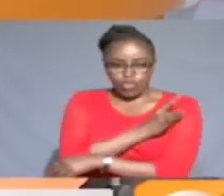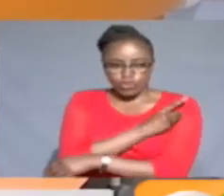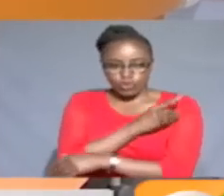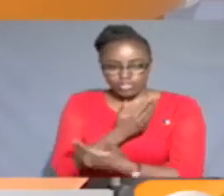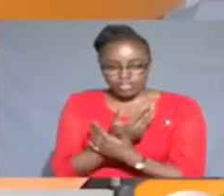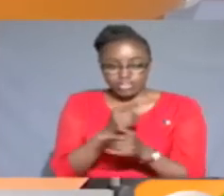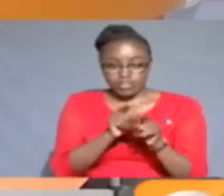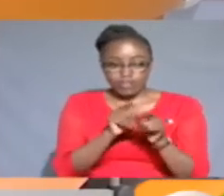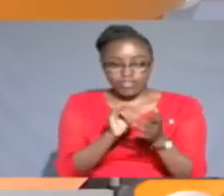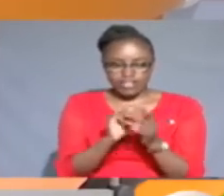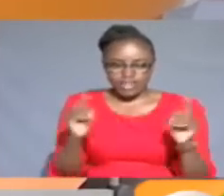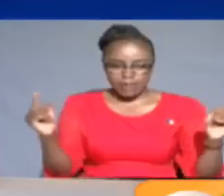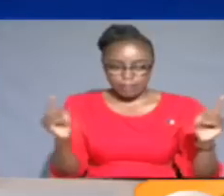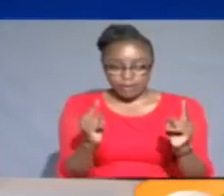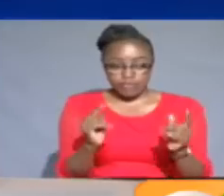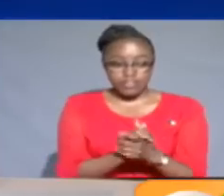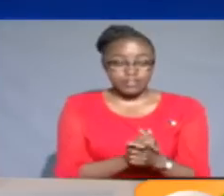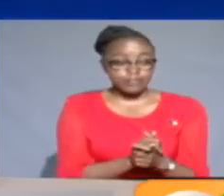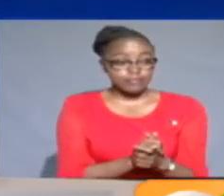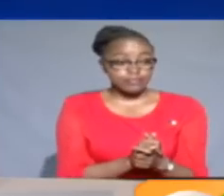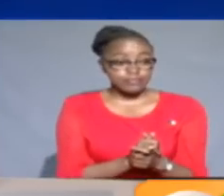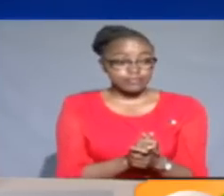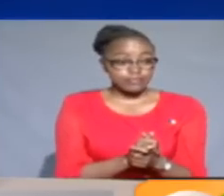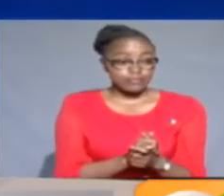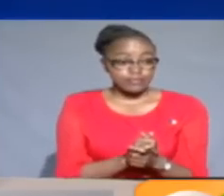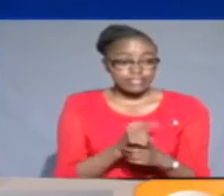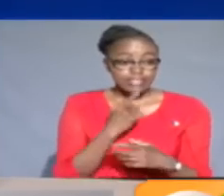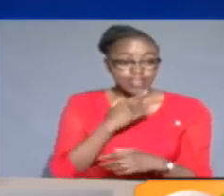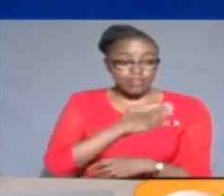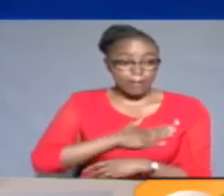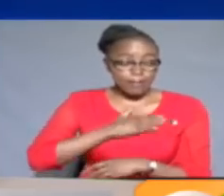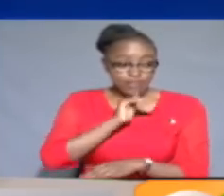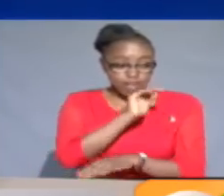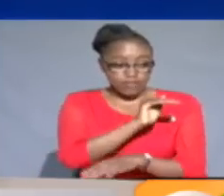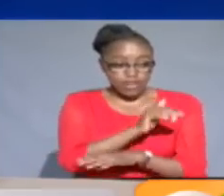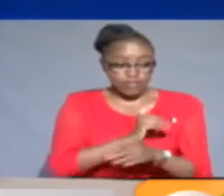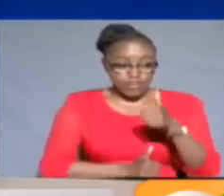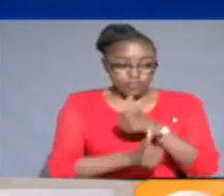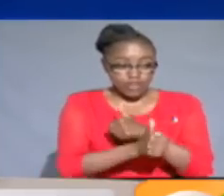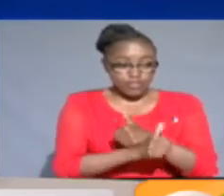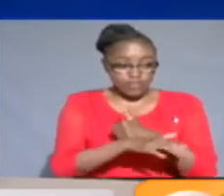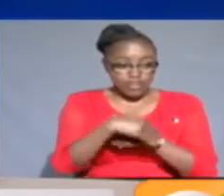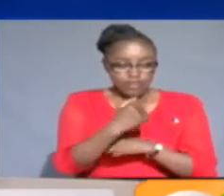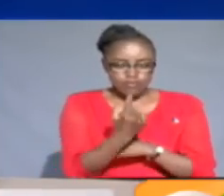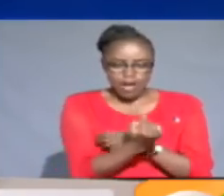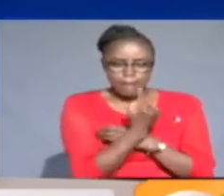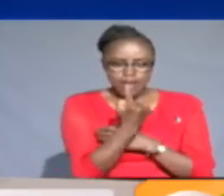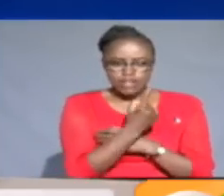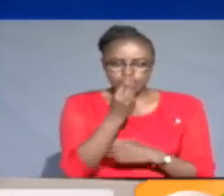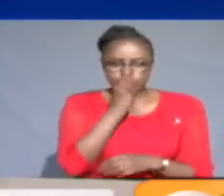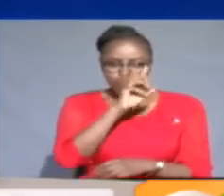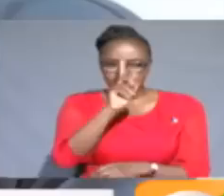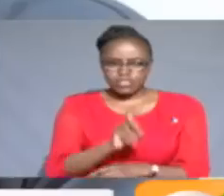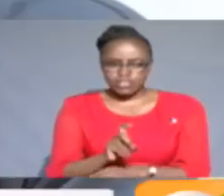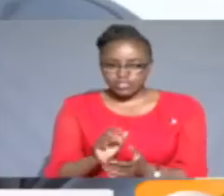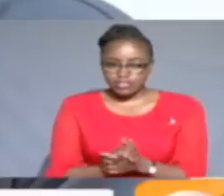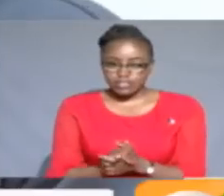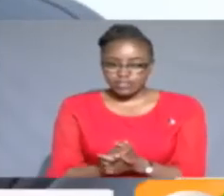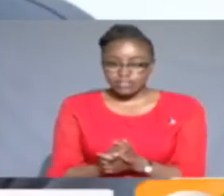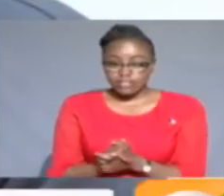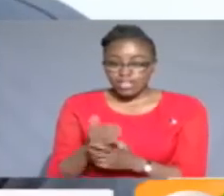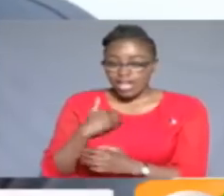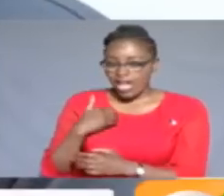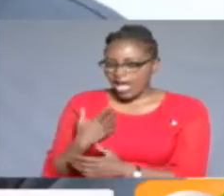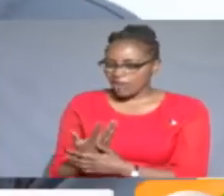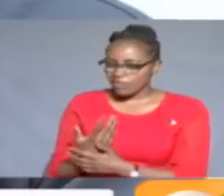can respond to very briefly. Brian at Lusigi says, please ask on the dangers of day-to-day microwaving on our daily foods. There's been a